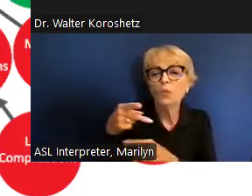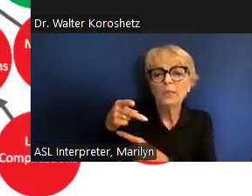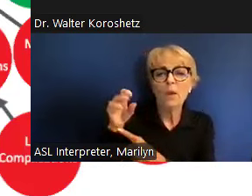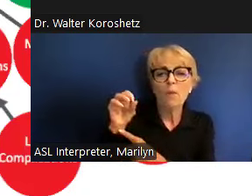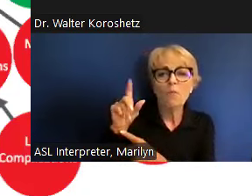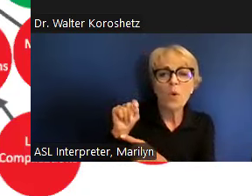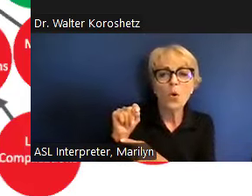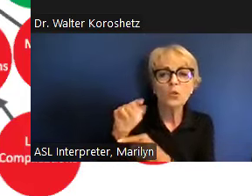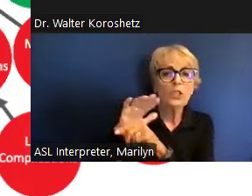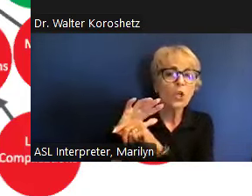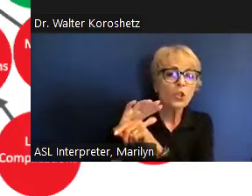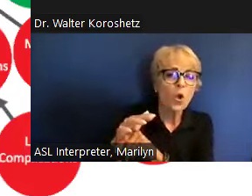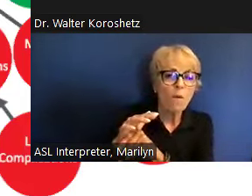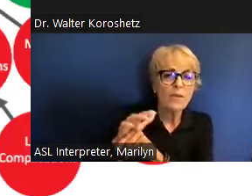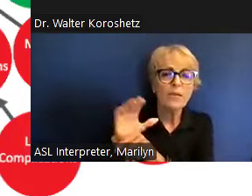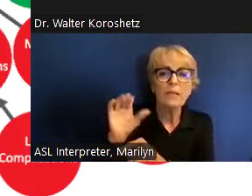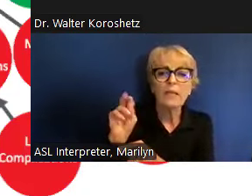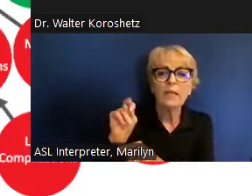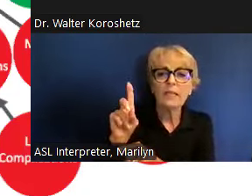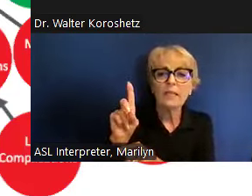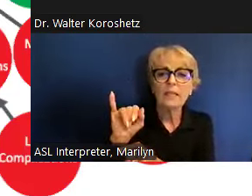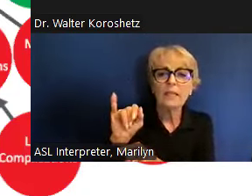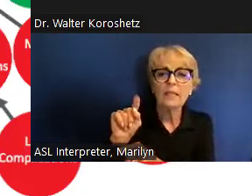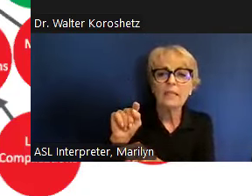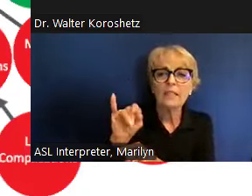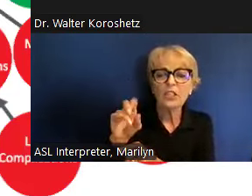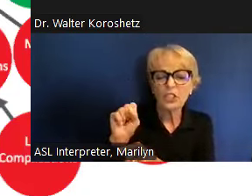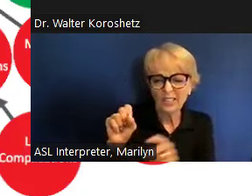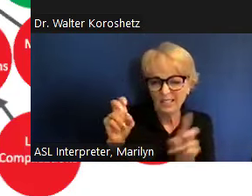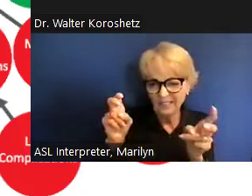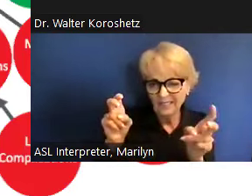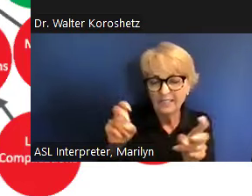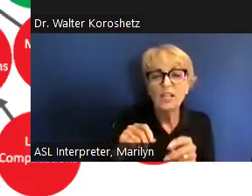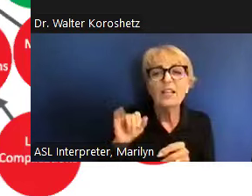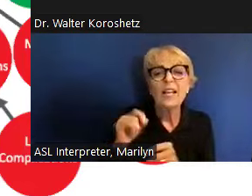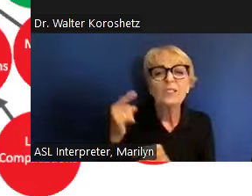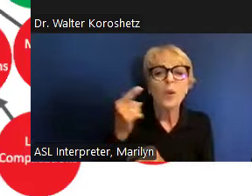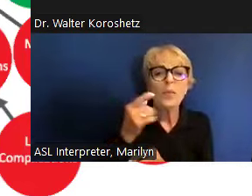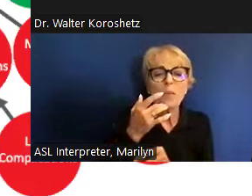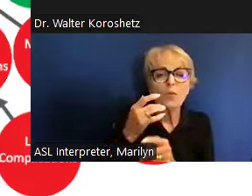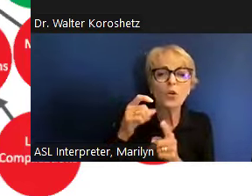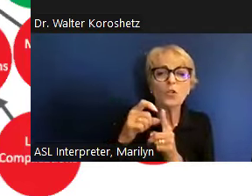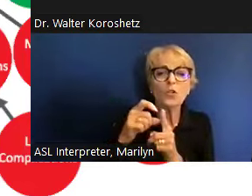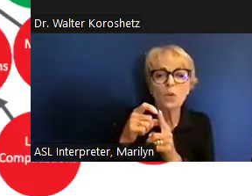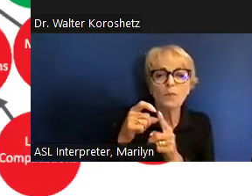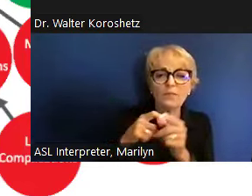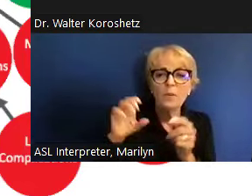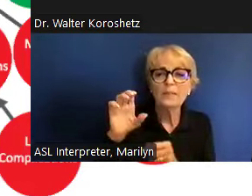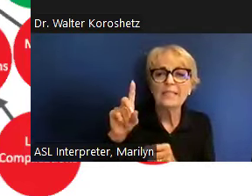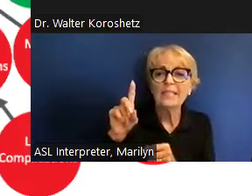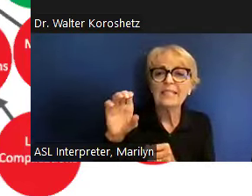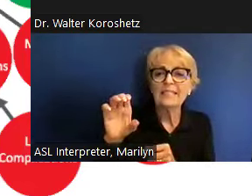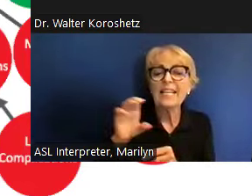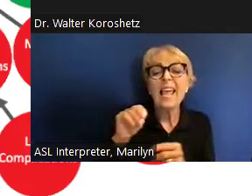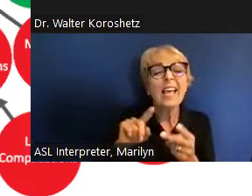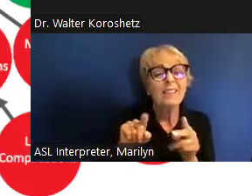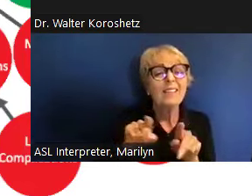conditions for a couple of reasons. One, it's one of the preferred terms from the CDC. But two, I like it because it